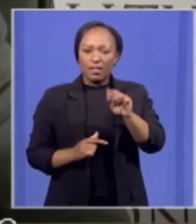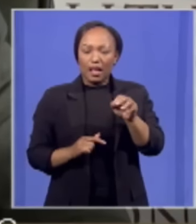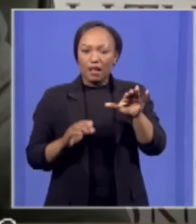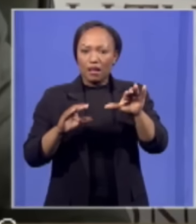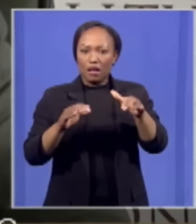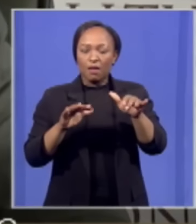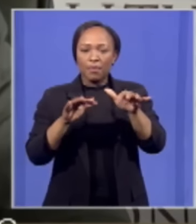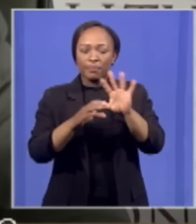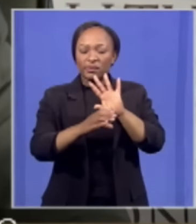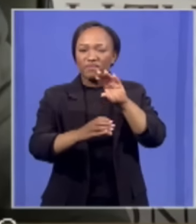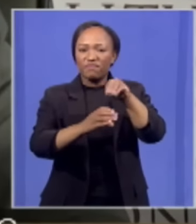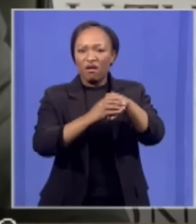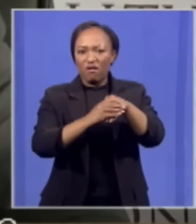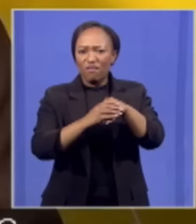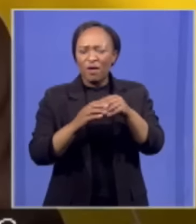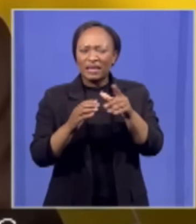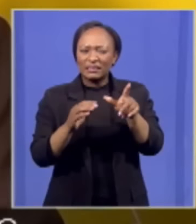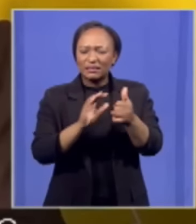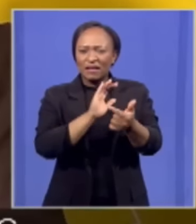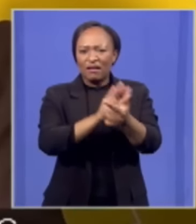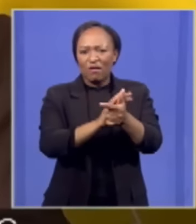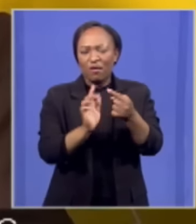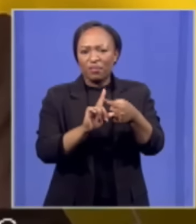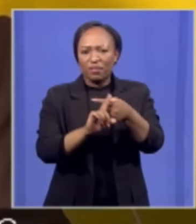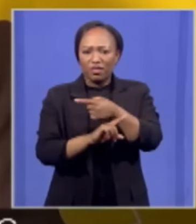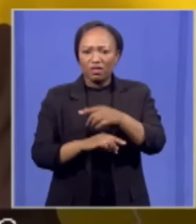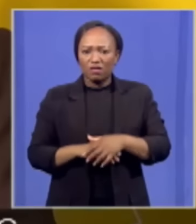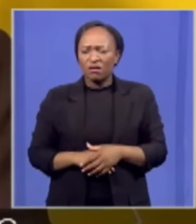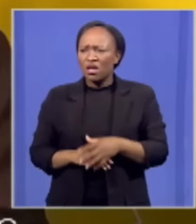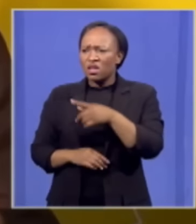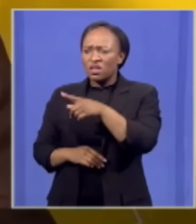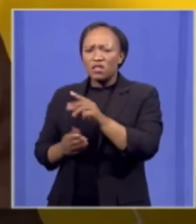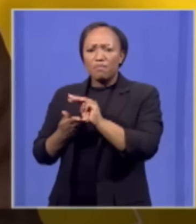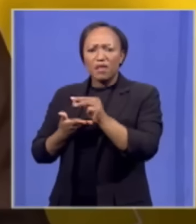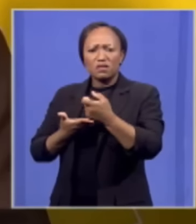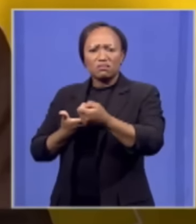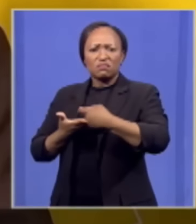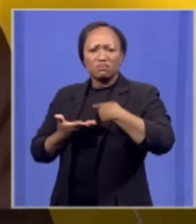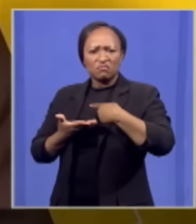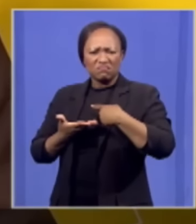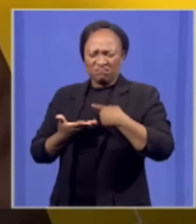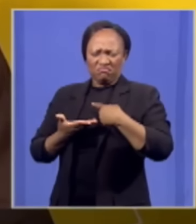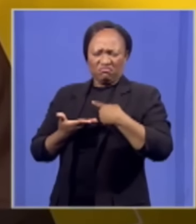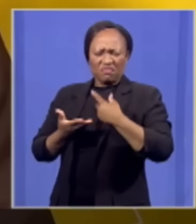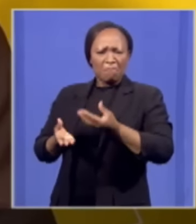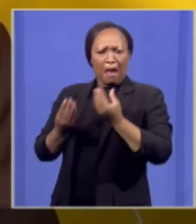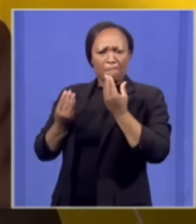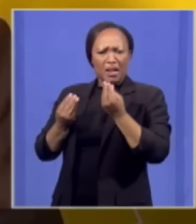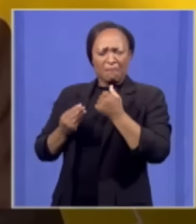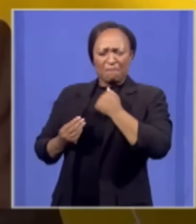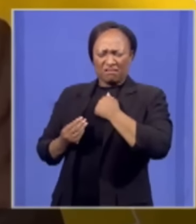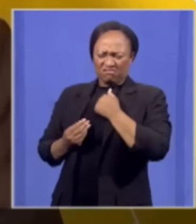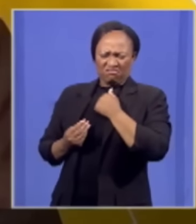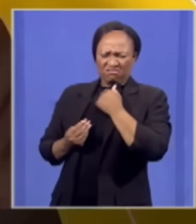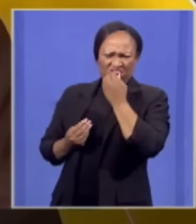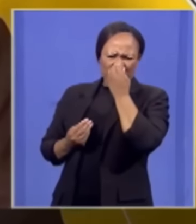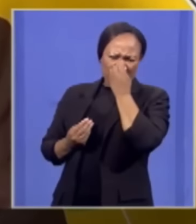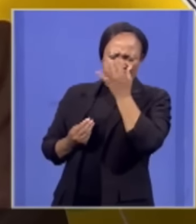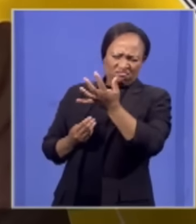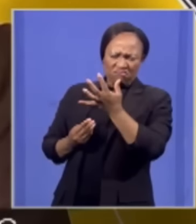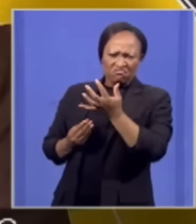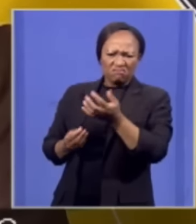amahangwang di diketso tse sa lokang. He sent me a message. I don't know where does he get my number. I don't care. I won't respond to him. He's not a member